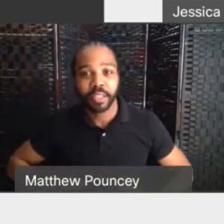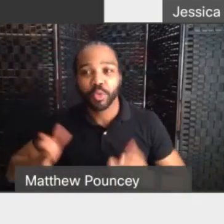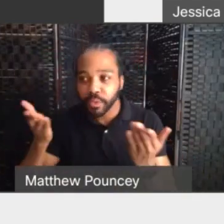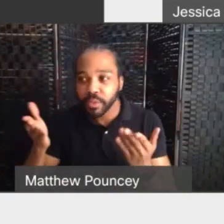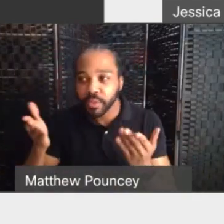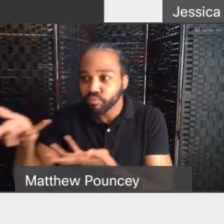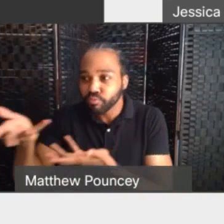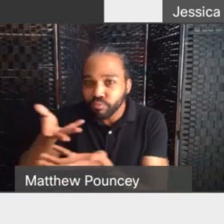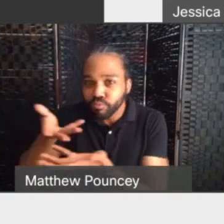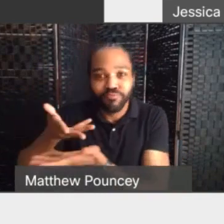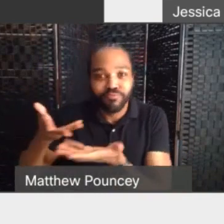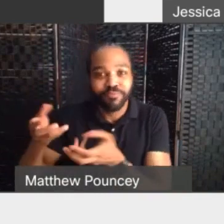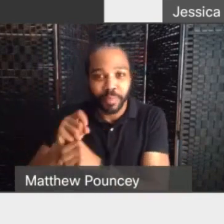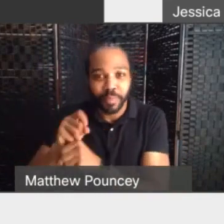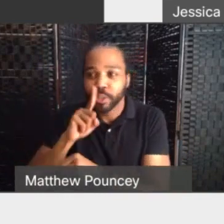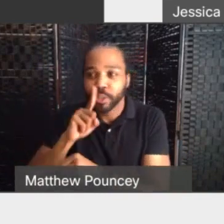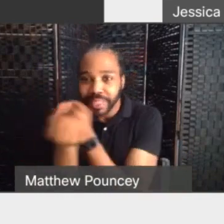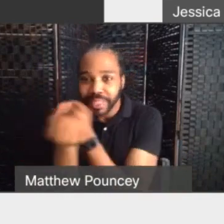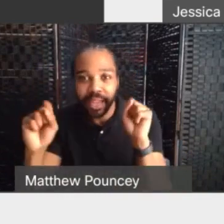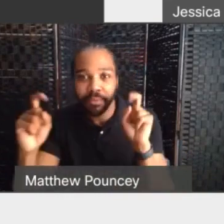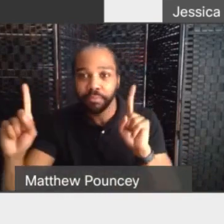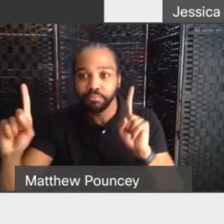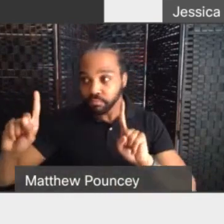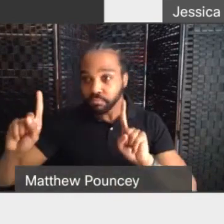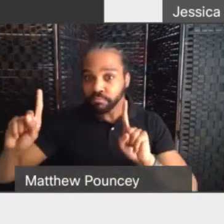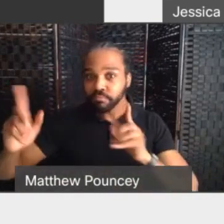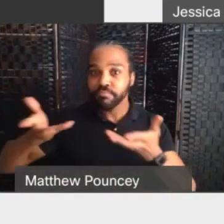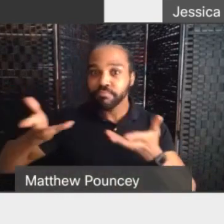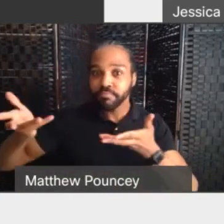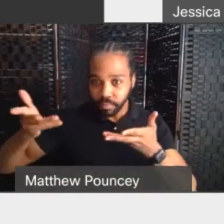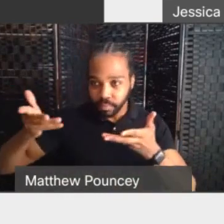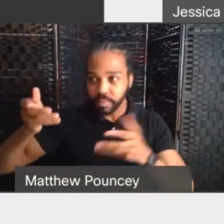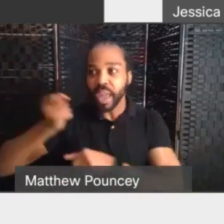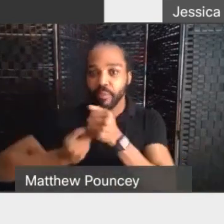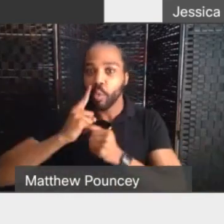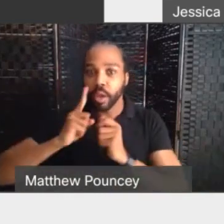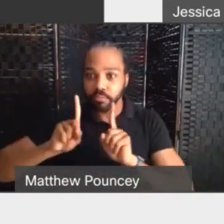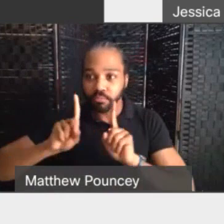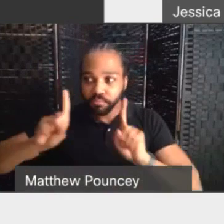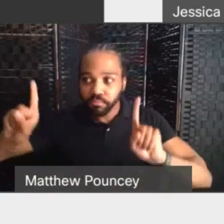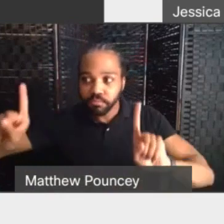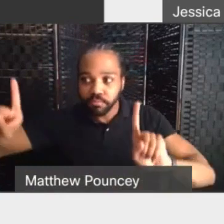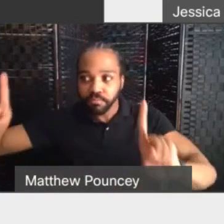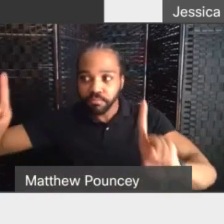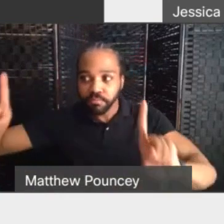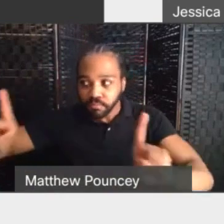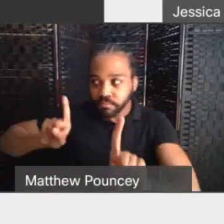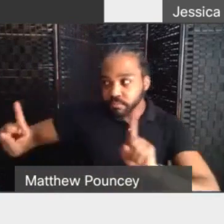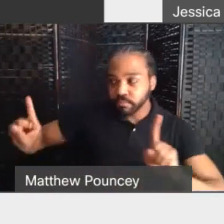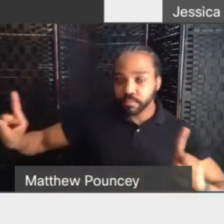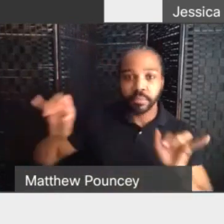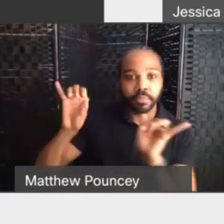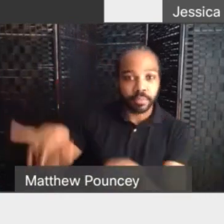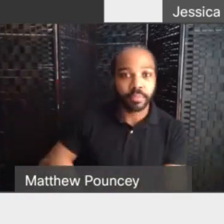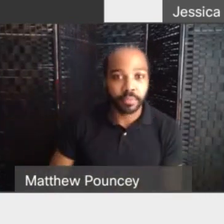that they were safely interacting with everyone and that everyone was maintaining safe distance between each other.